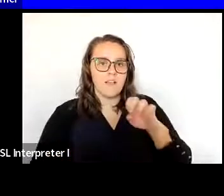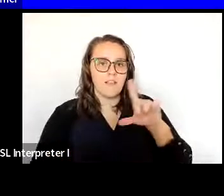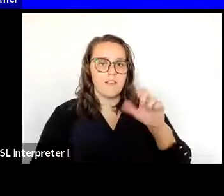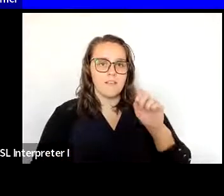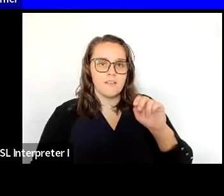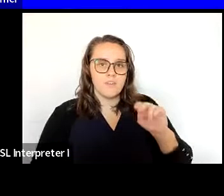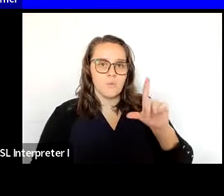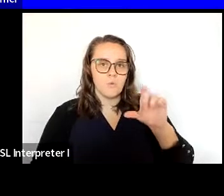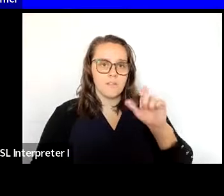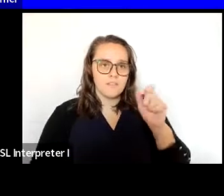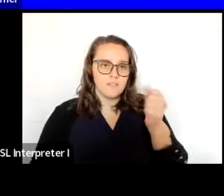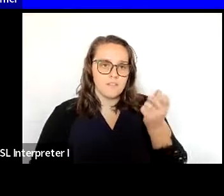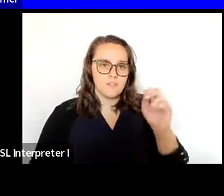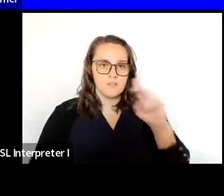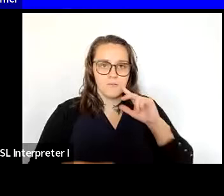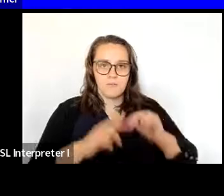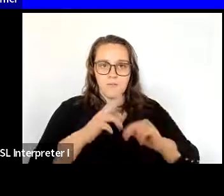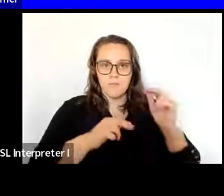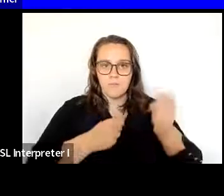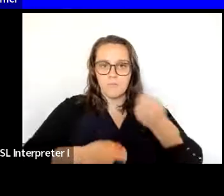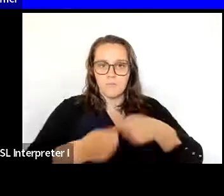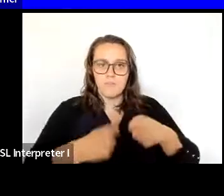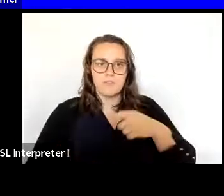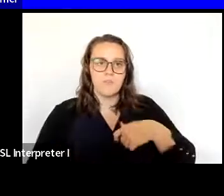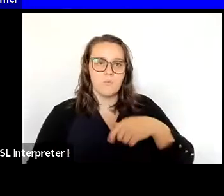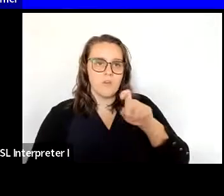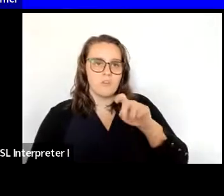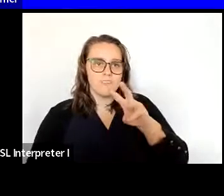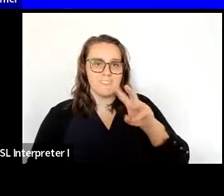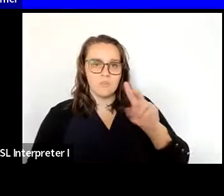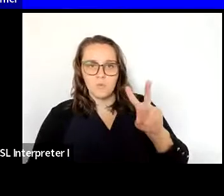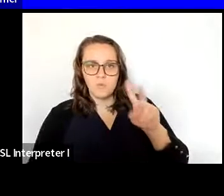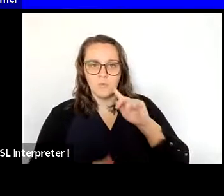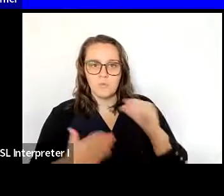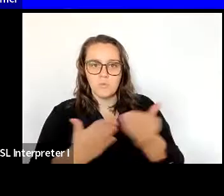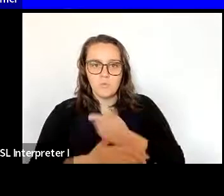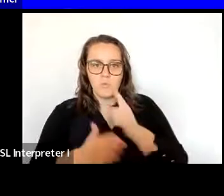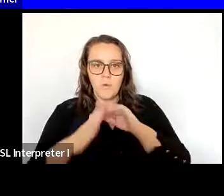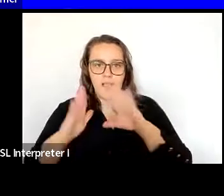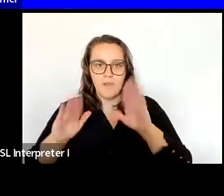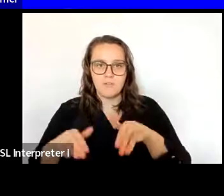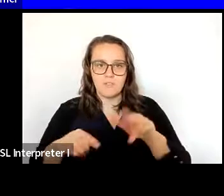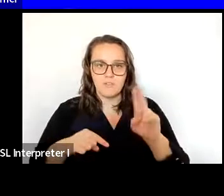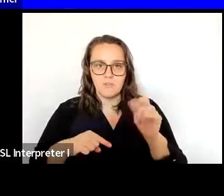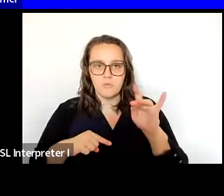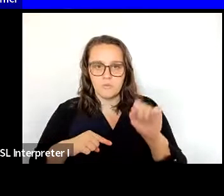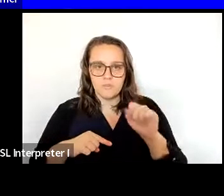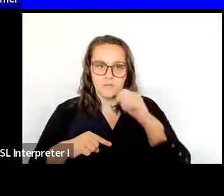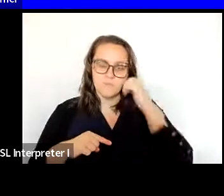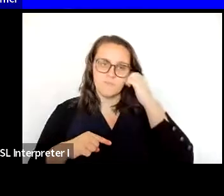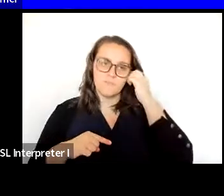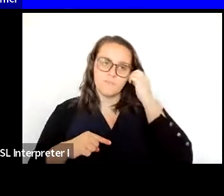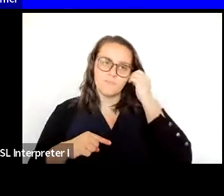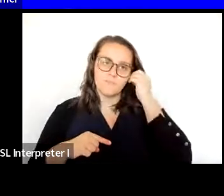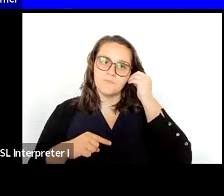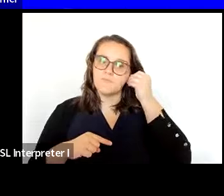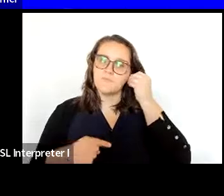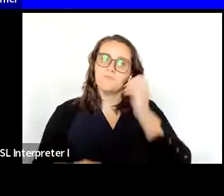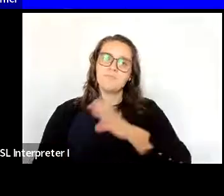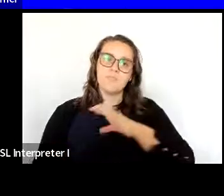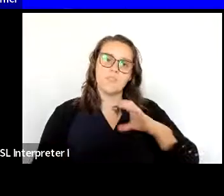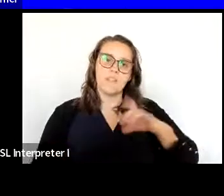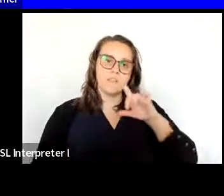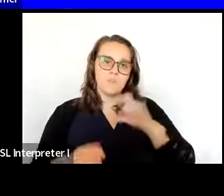1,562 new housing units. The site was raised in 1996. In 2004, the council adopted